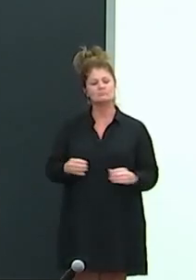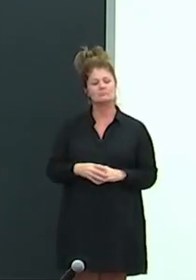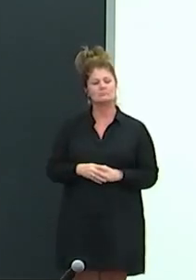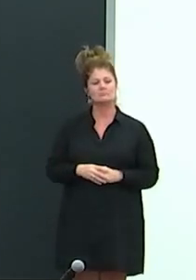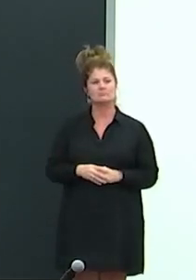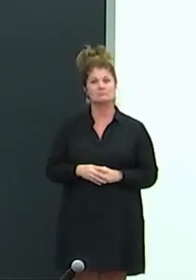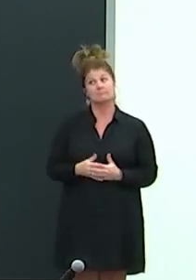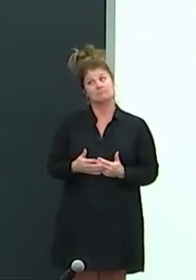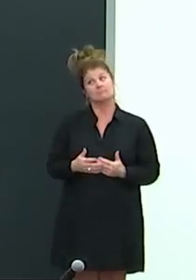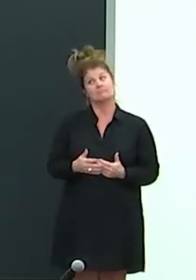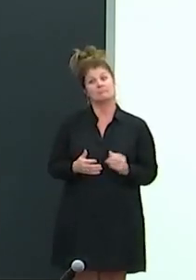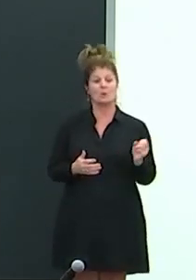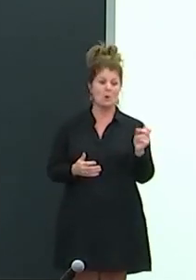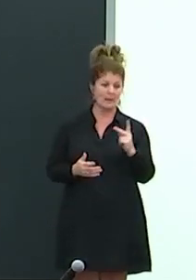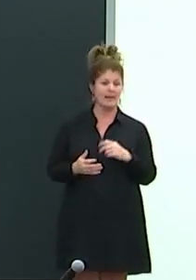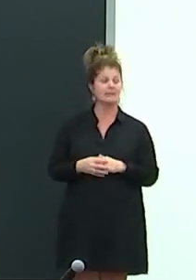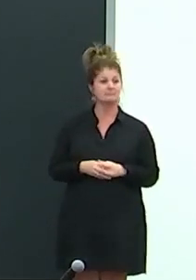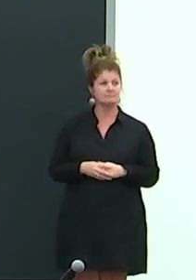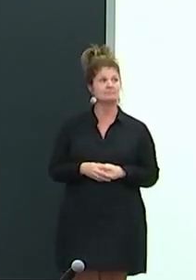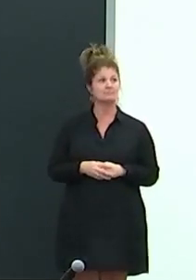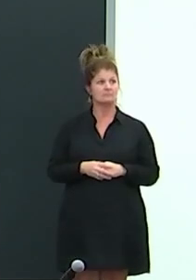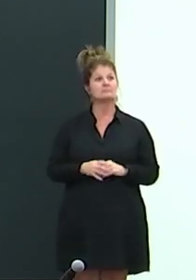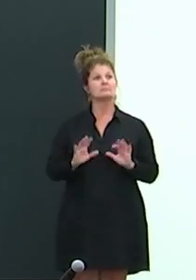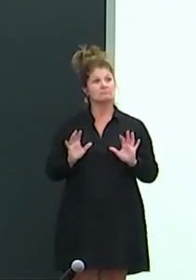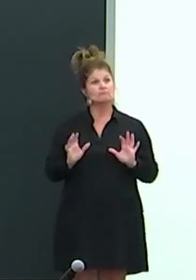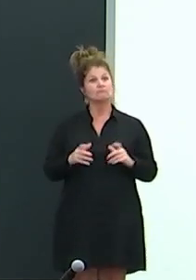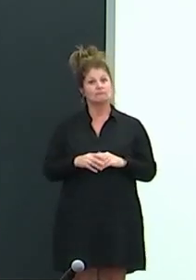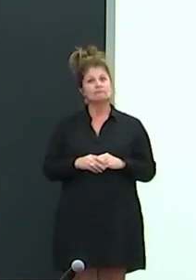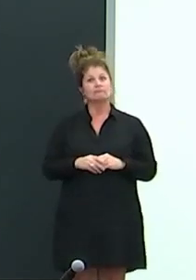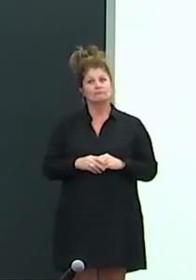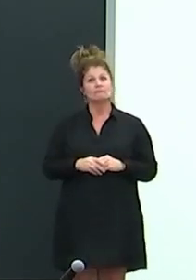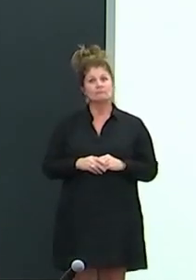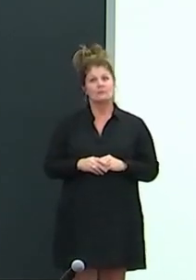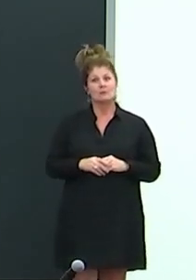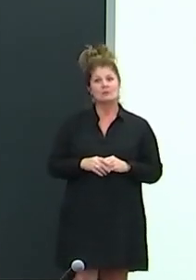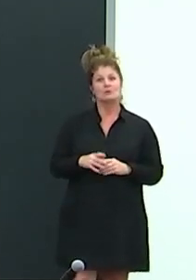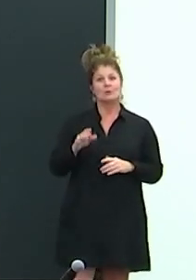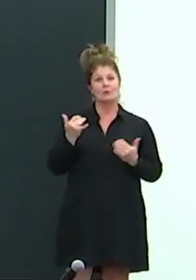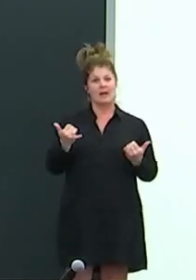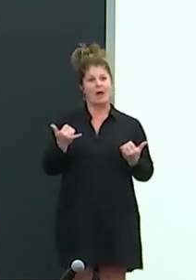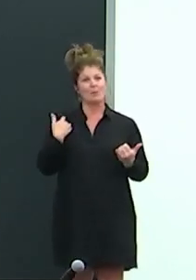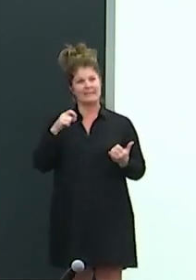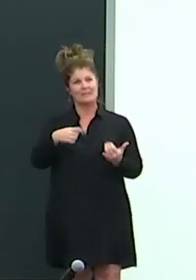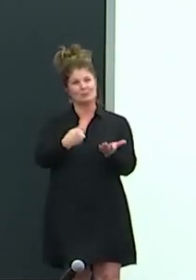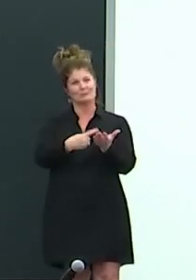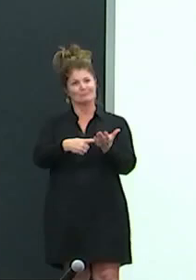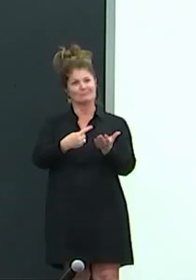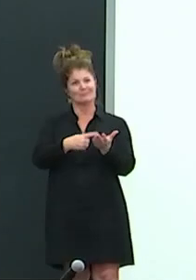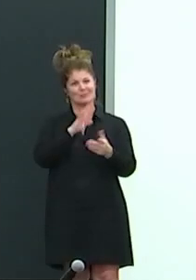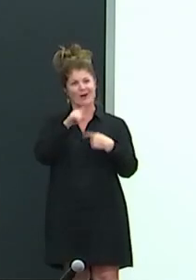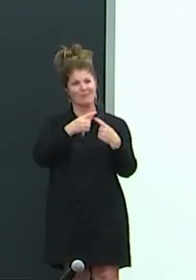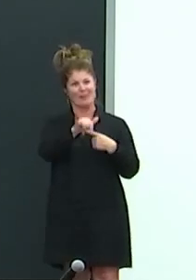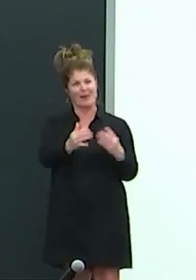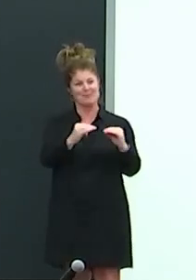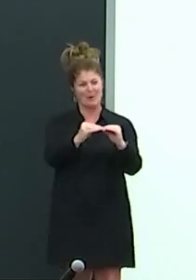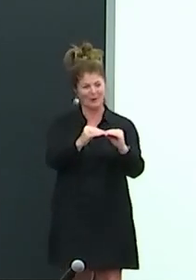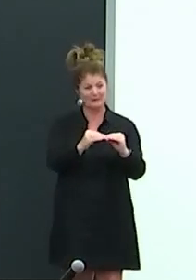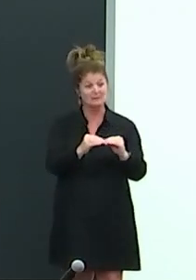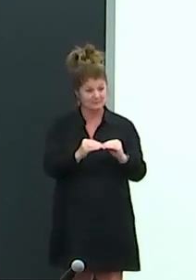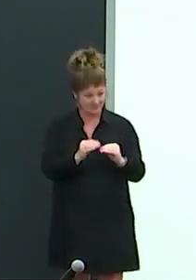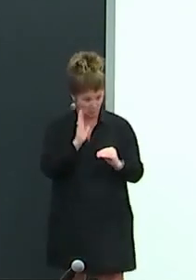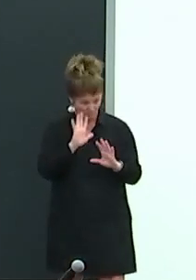Okay, that would be probably something that we needed to talk a little bit more about. And it would be a